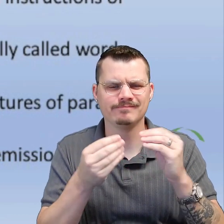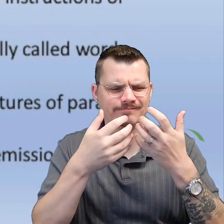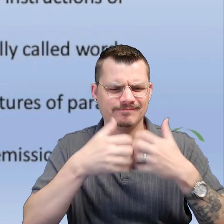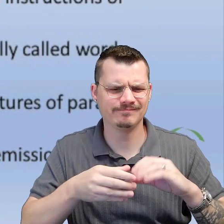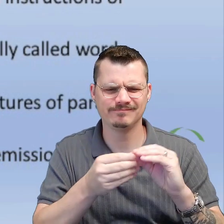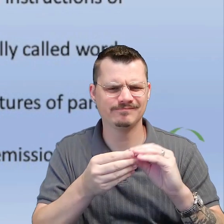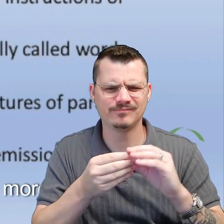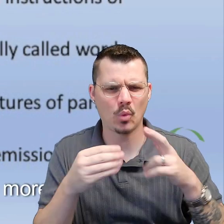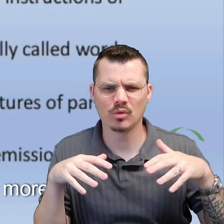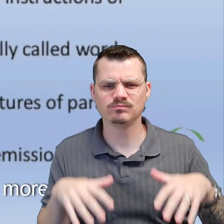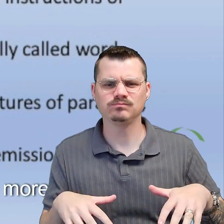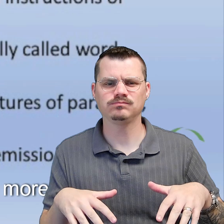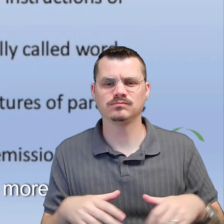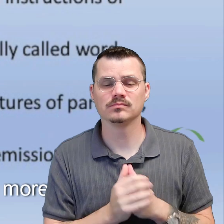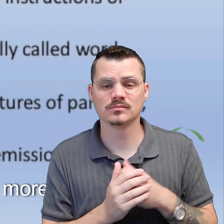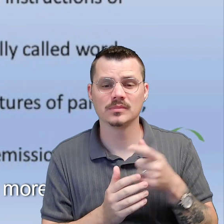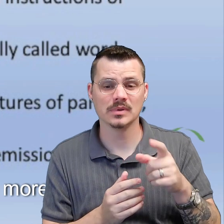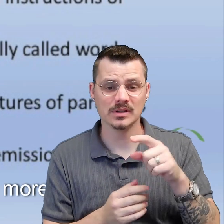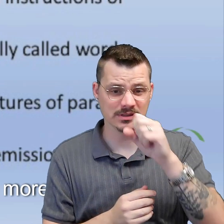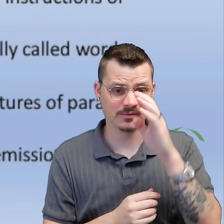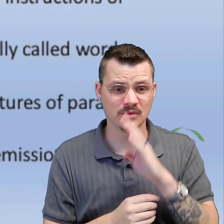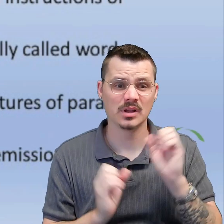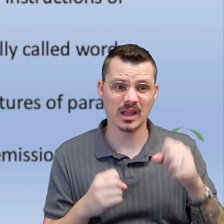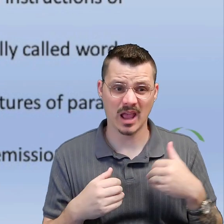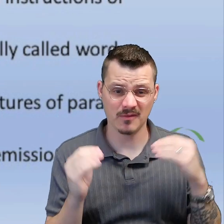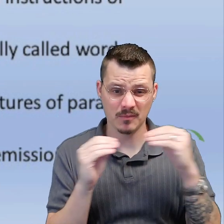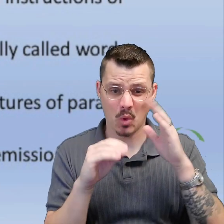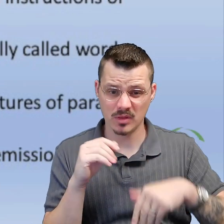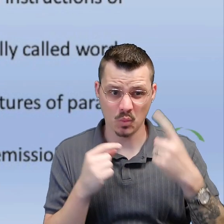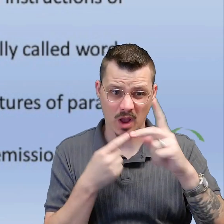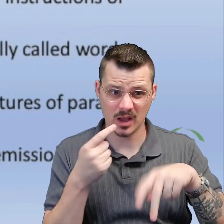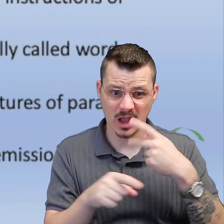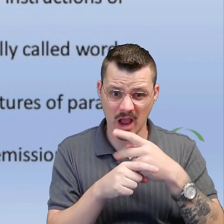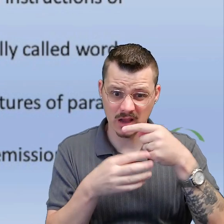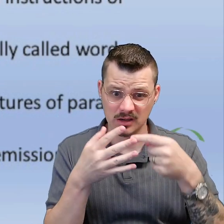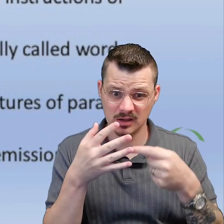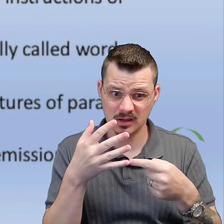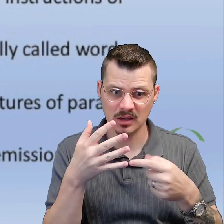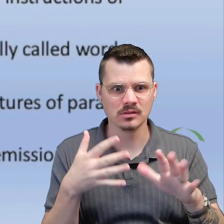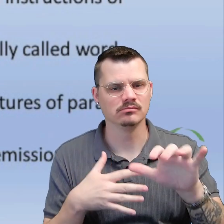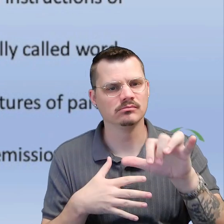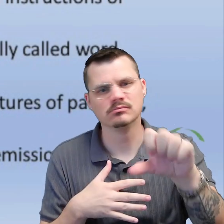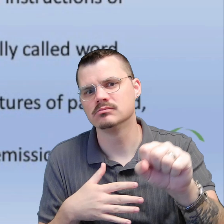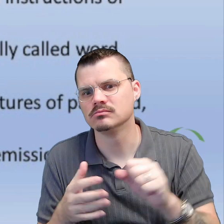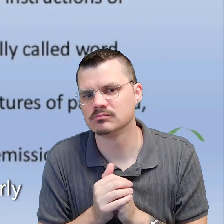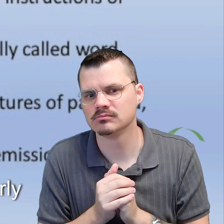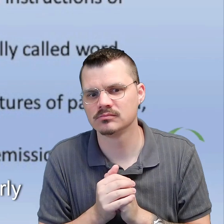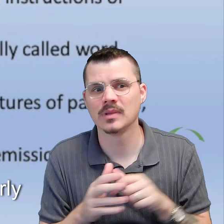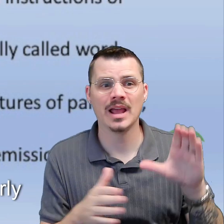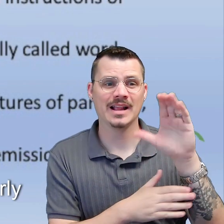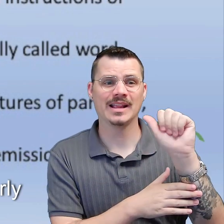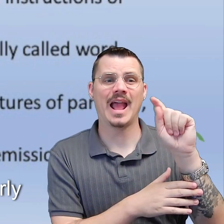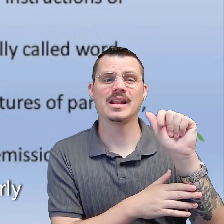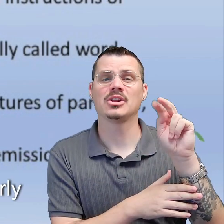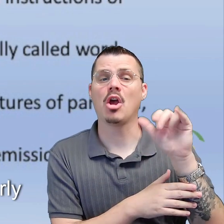catatonia. Can a person with schizophrenia have more than one type of schizophrenia? Oh my, yes.